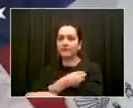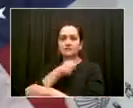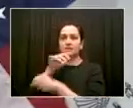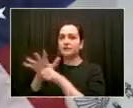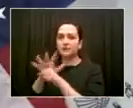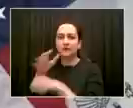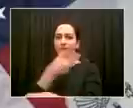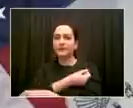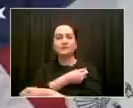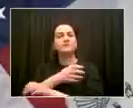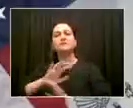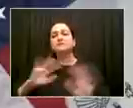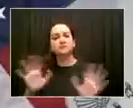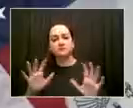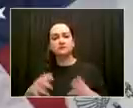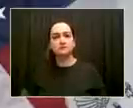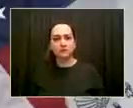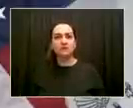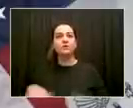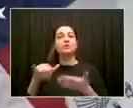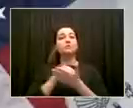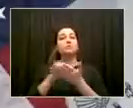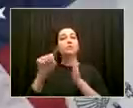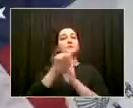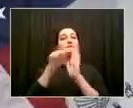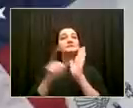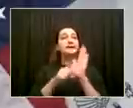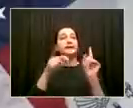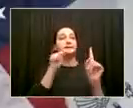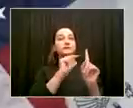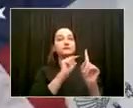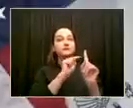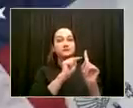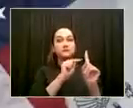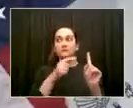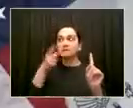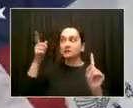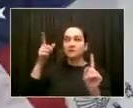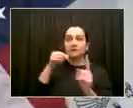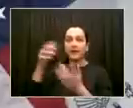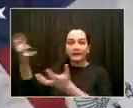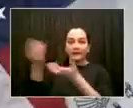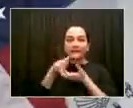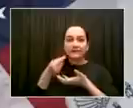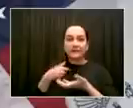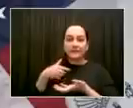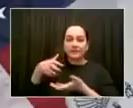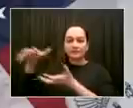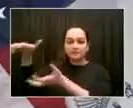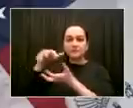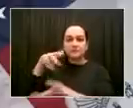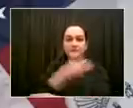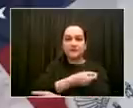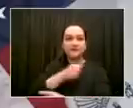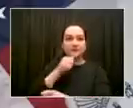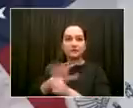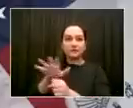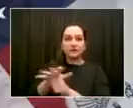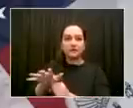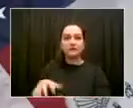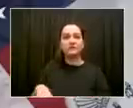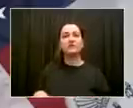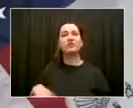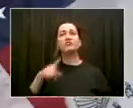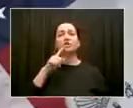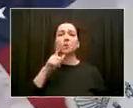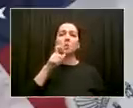we're able to hit, which is at least 500,000 vaccinations a week. We haven't had a single week we could do it because we didn't have the supply. Every week